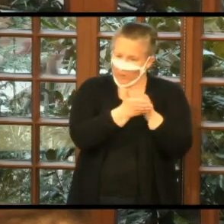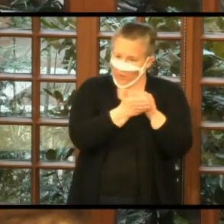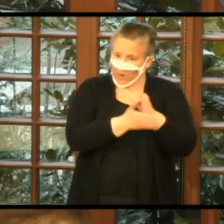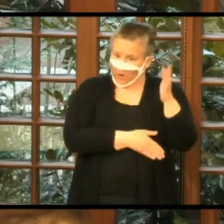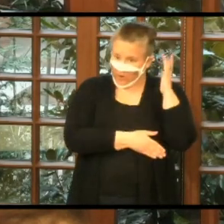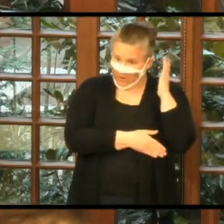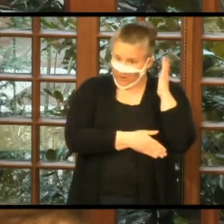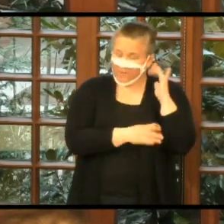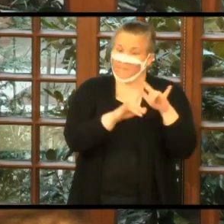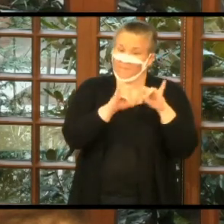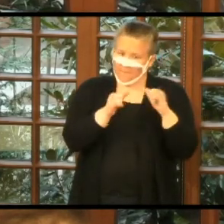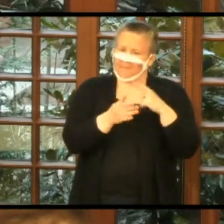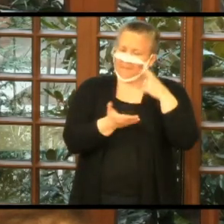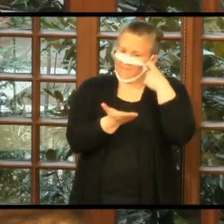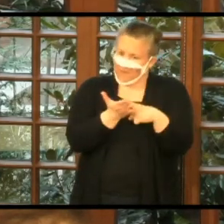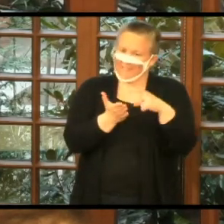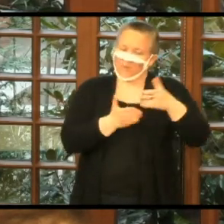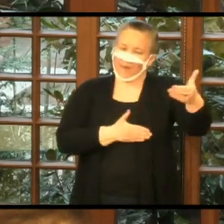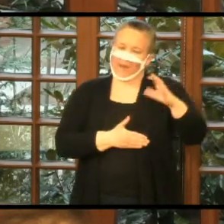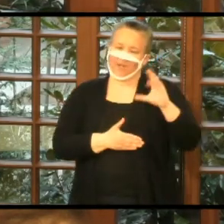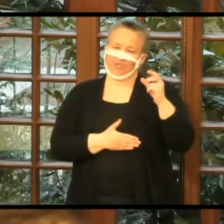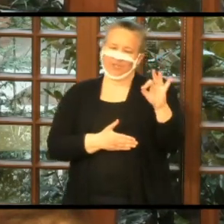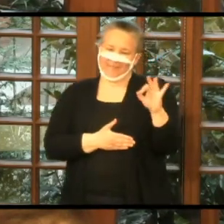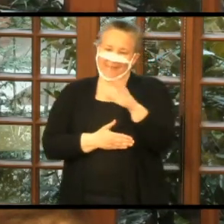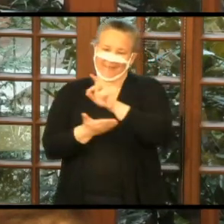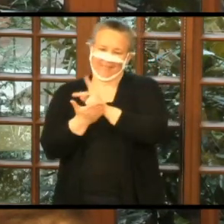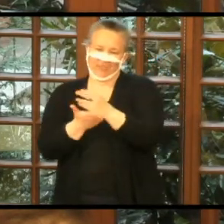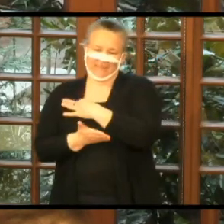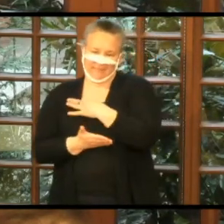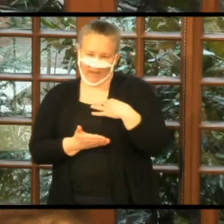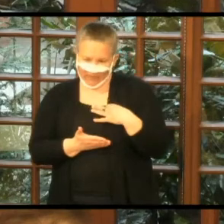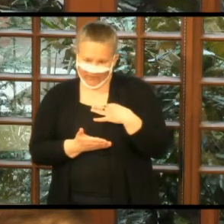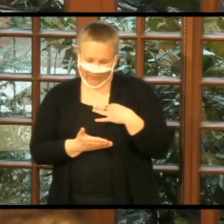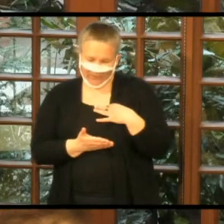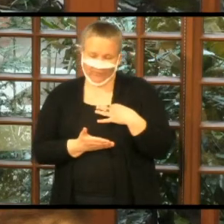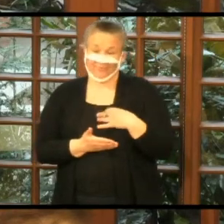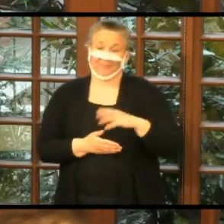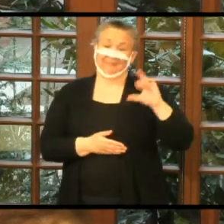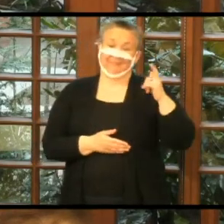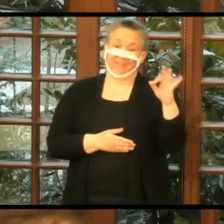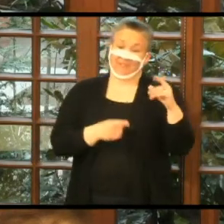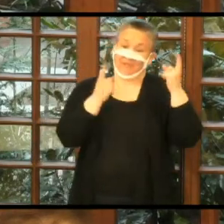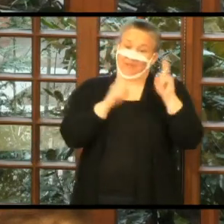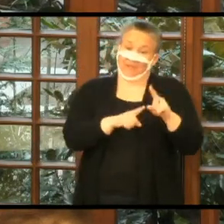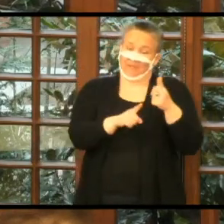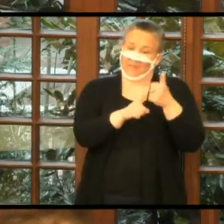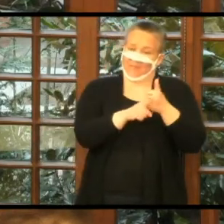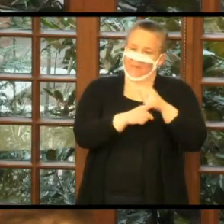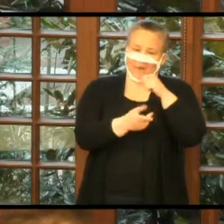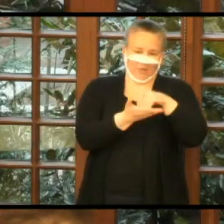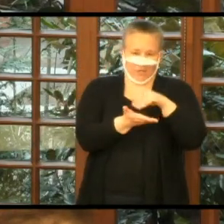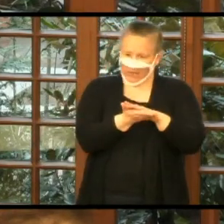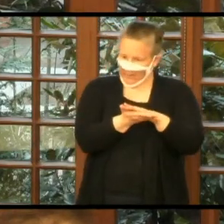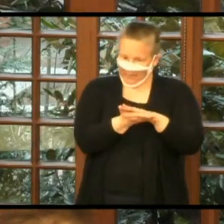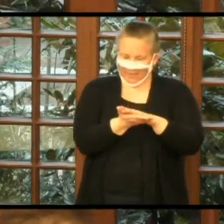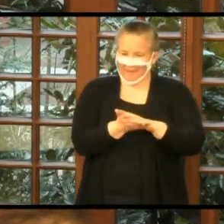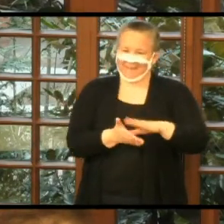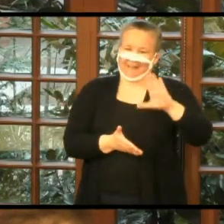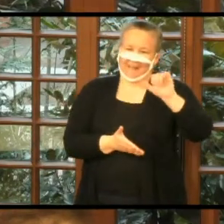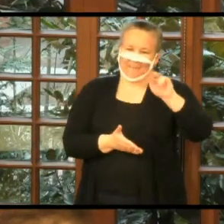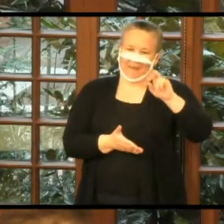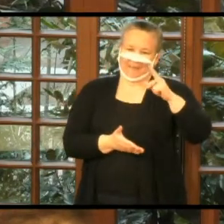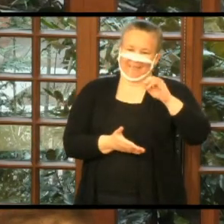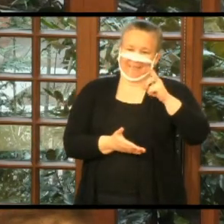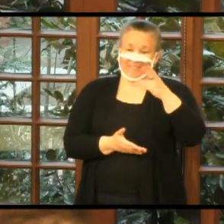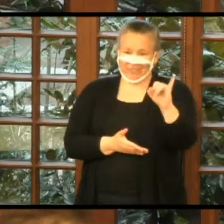that, they find they need to hire a chef and a kitchen staff. And their chef happens to be an undocumented Bangladeshi